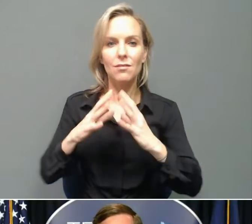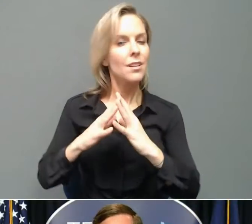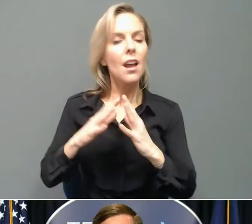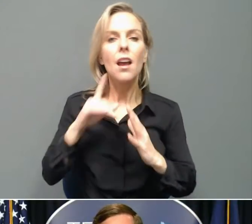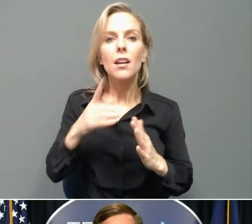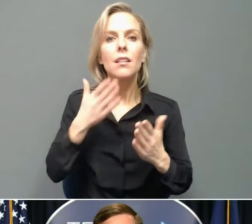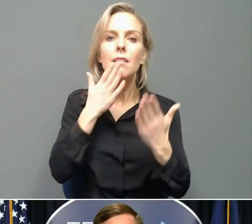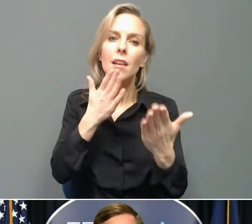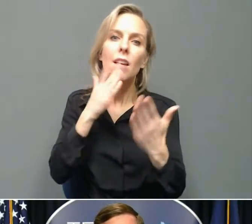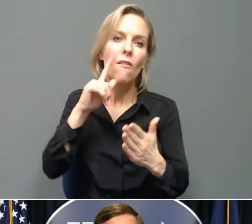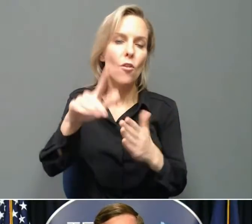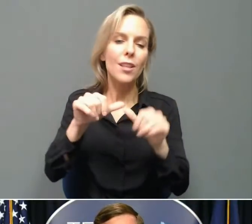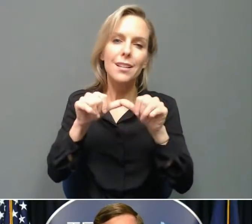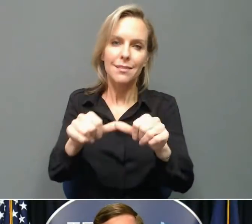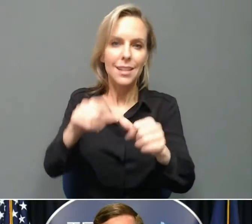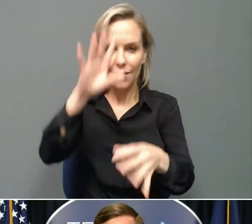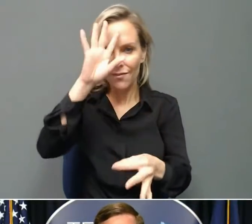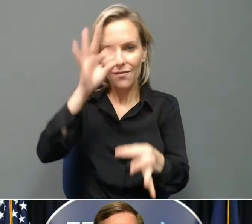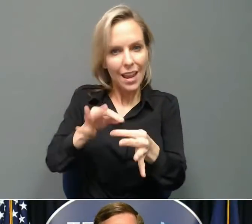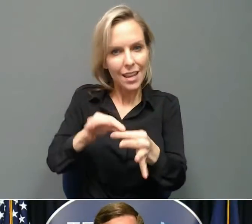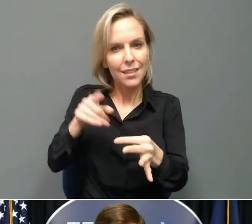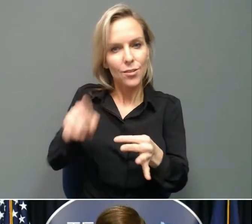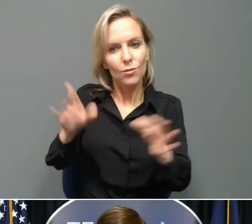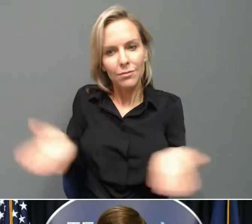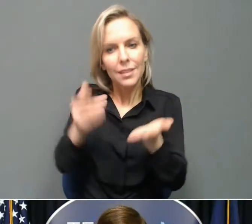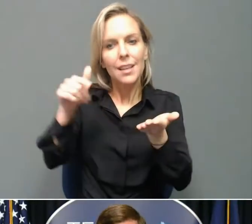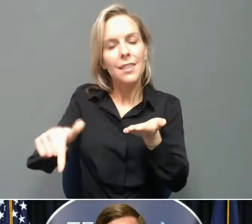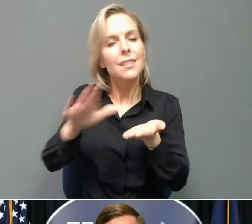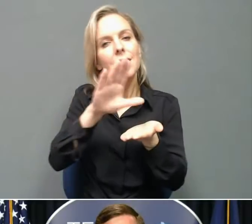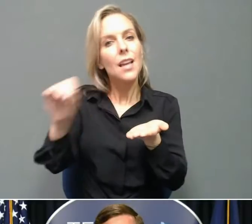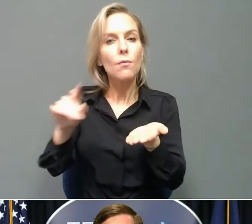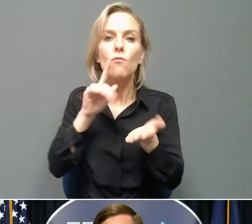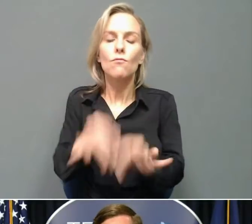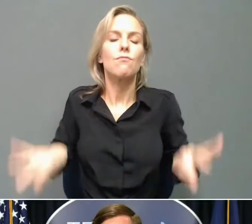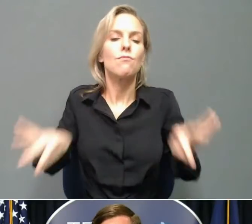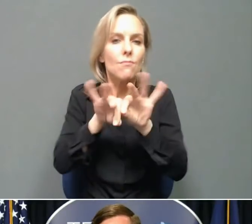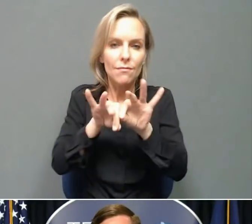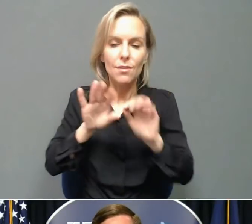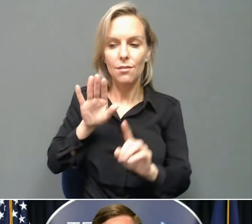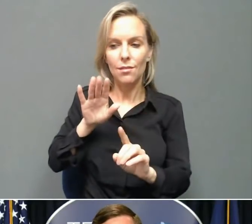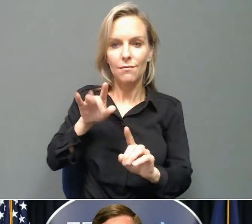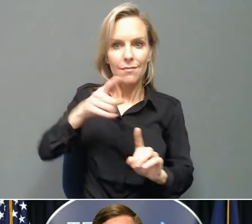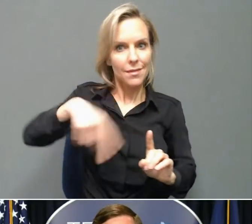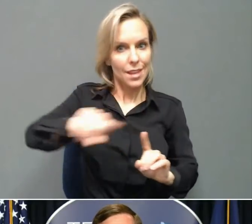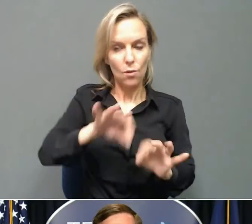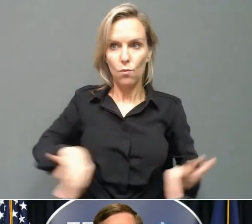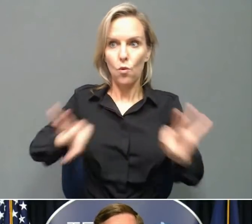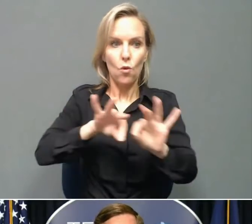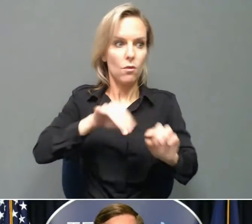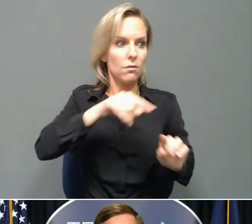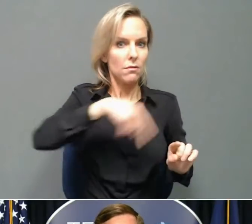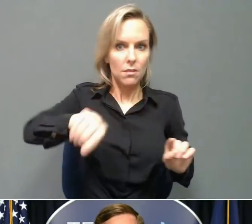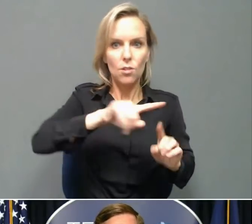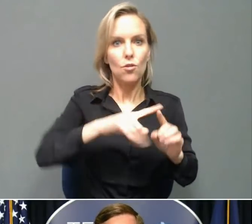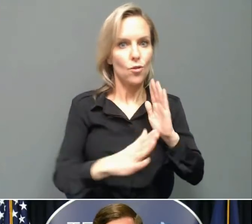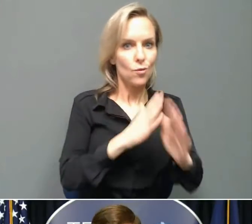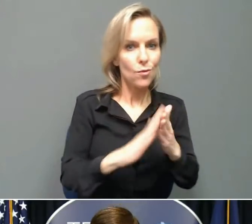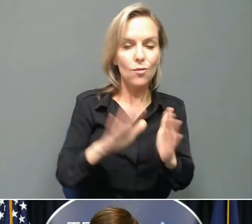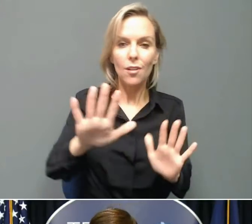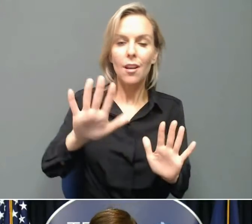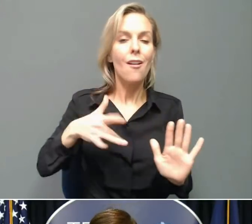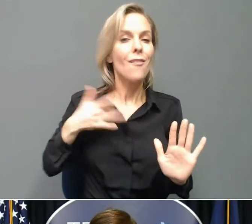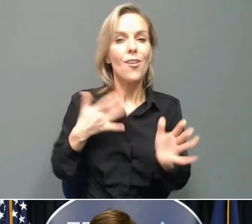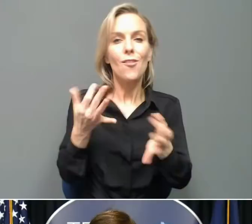of this company and its critical importance to its communities. And as we always say, feel free to expand even